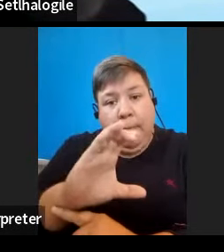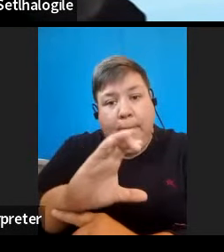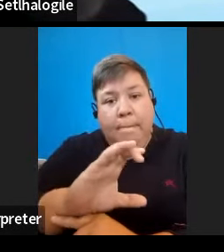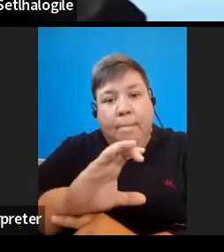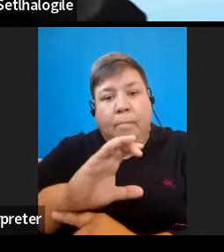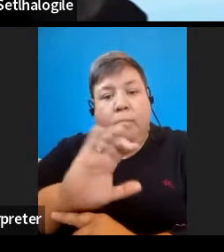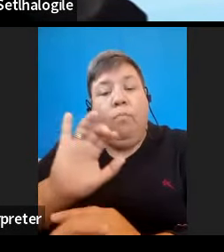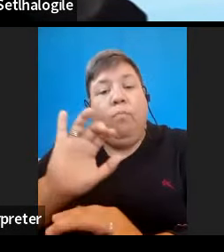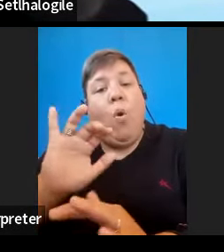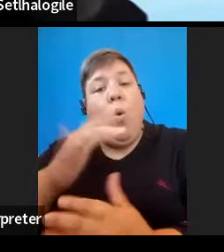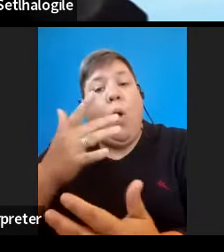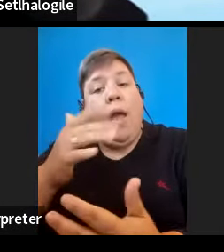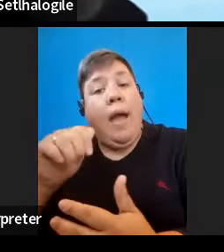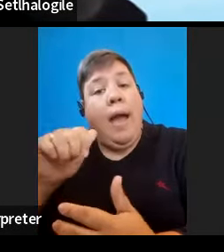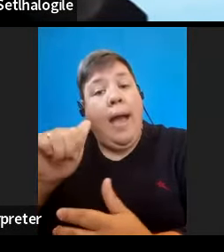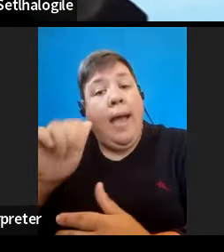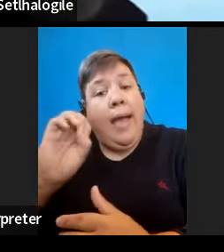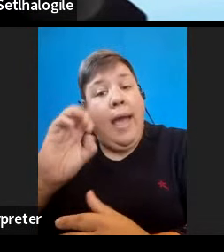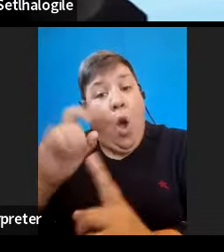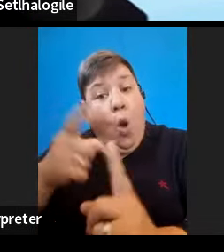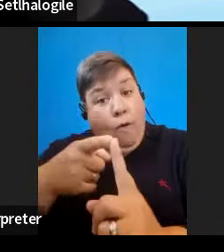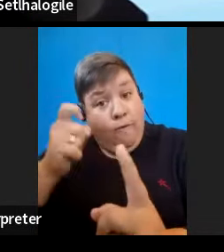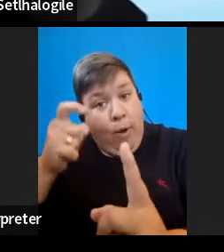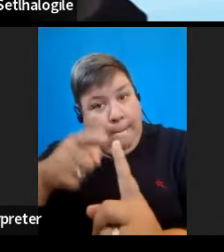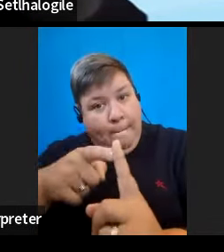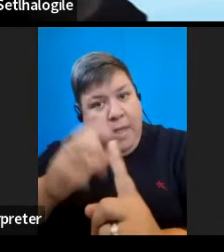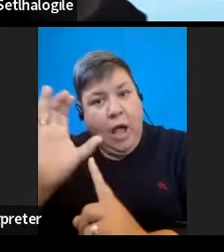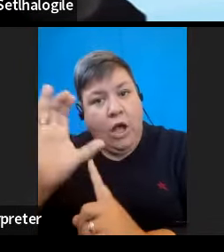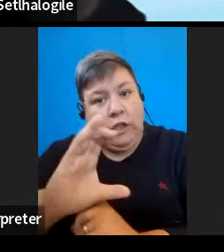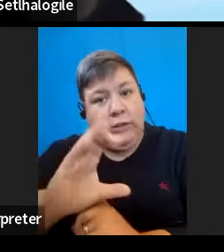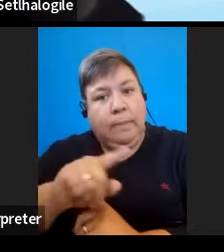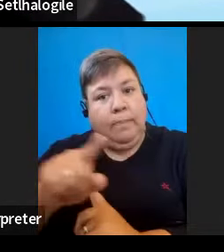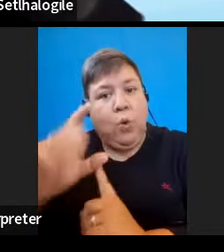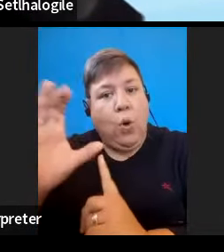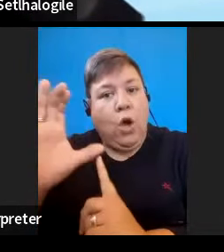where AEO is coming from. Customs to